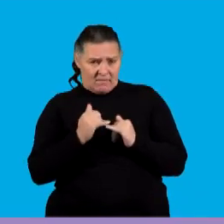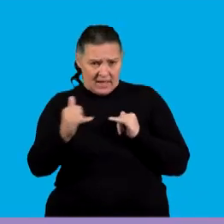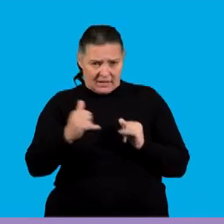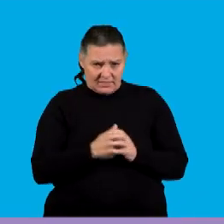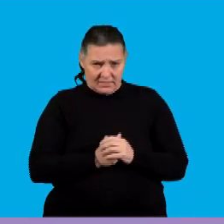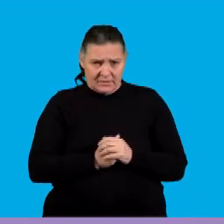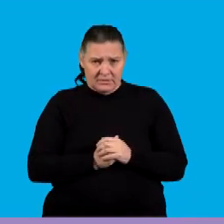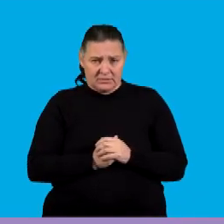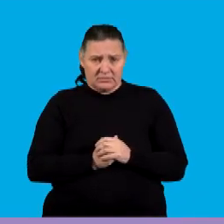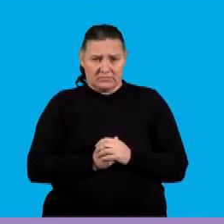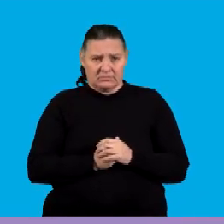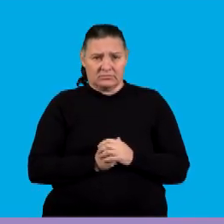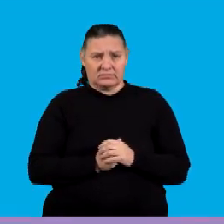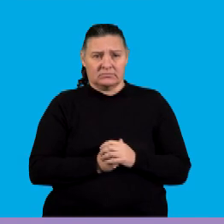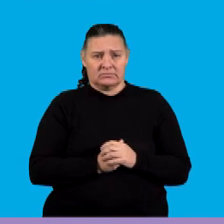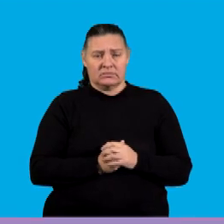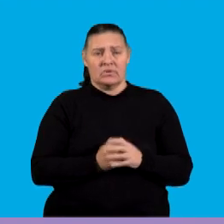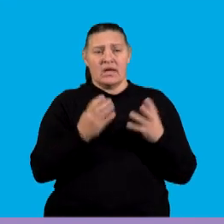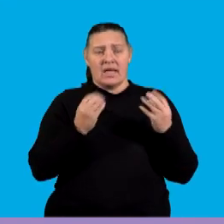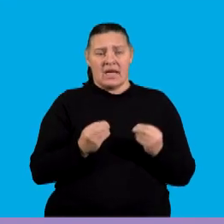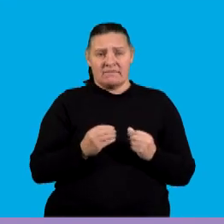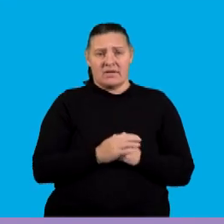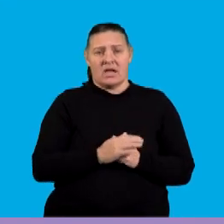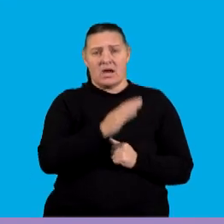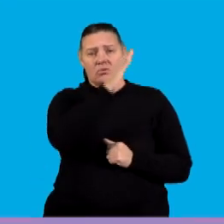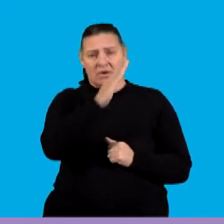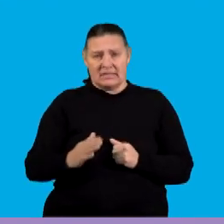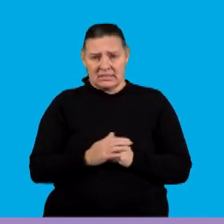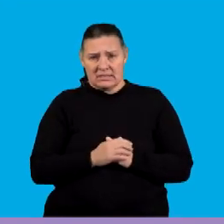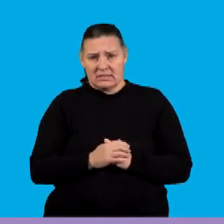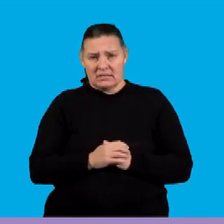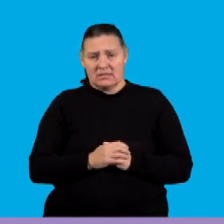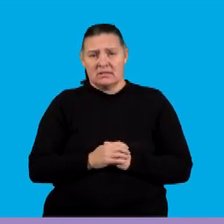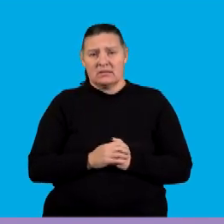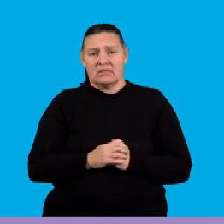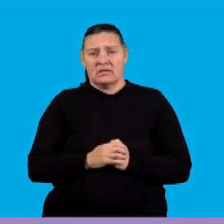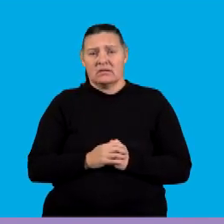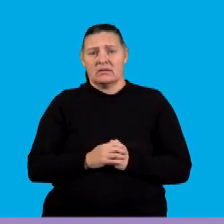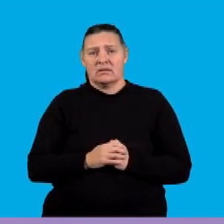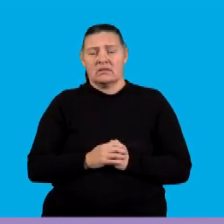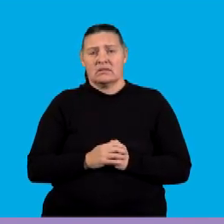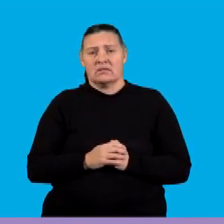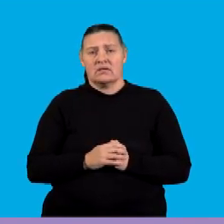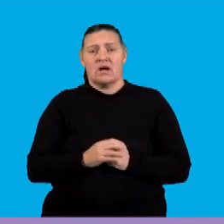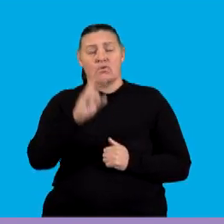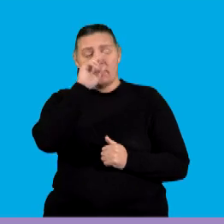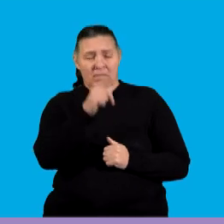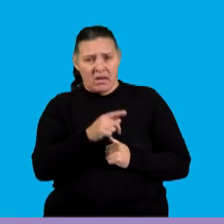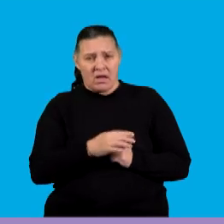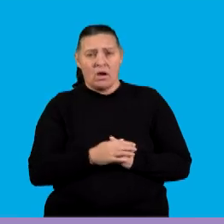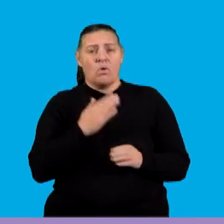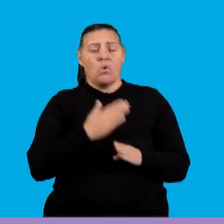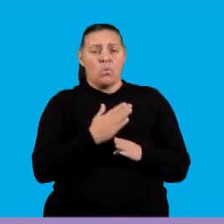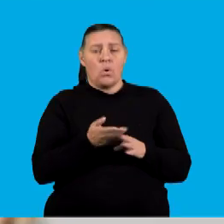line. When we have a gradient, or when we calculate a gradient,